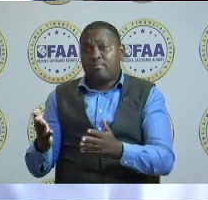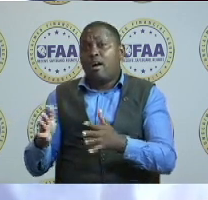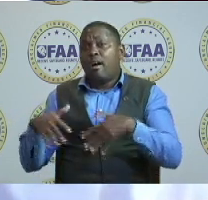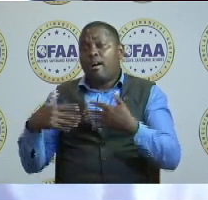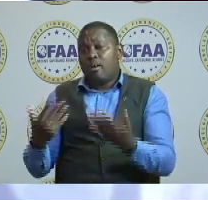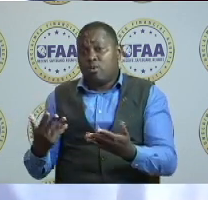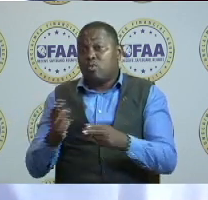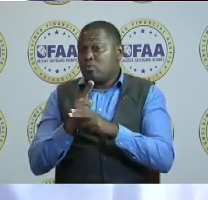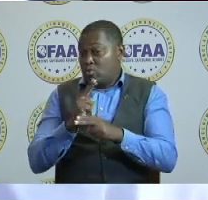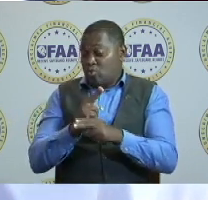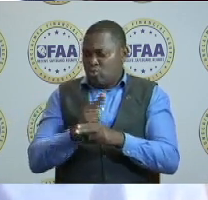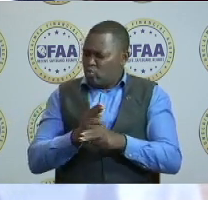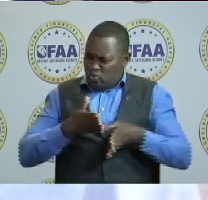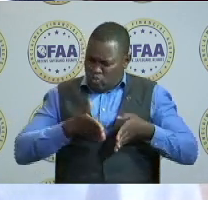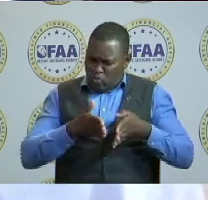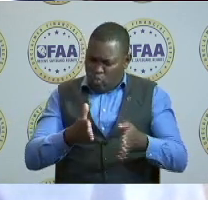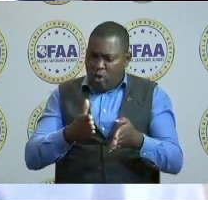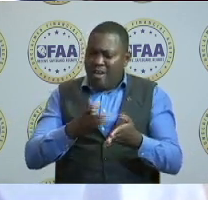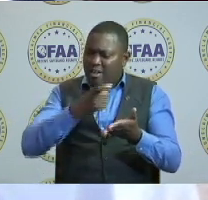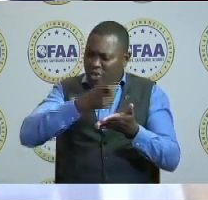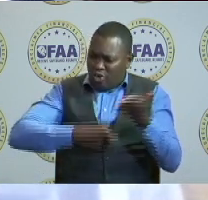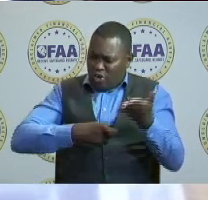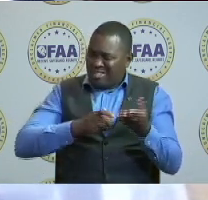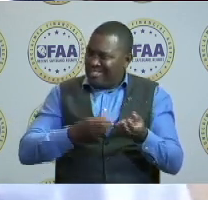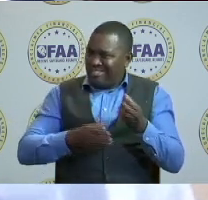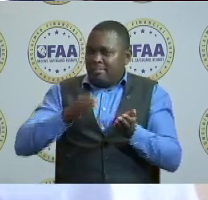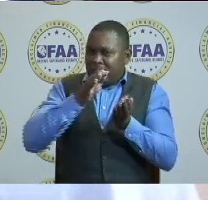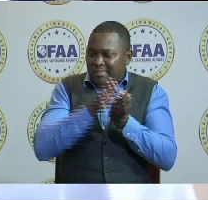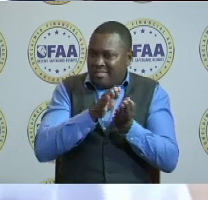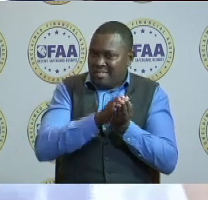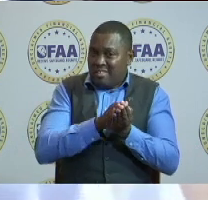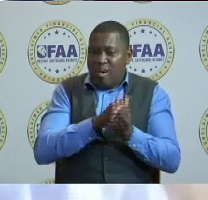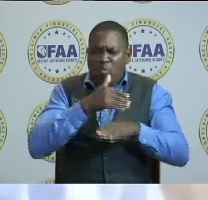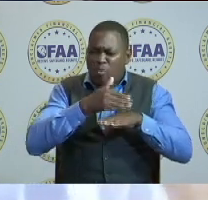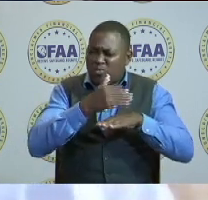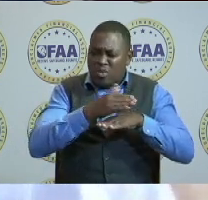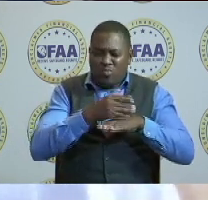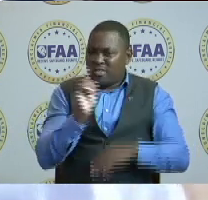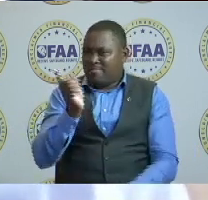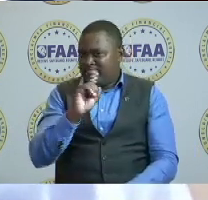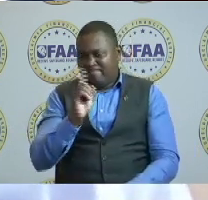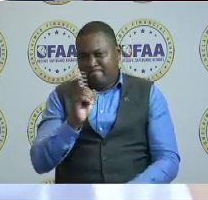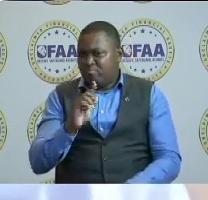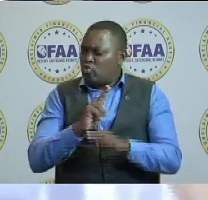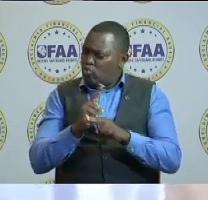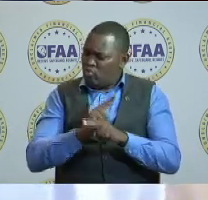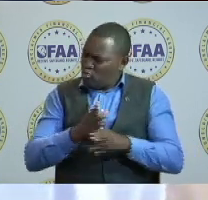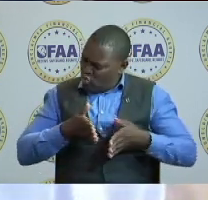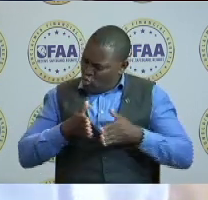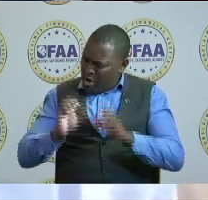the most cost-effective means available. And this is something that I have increasingly been